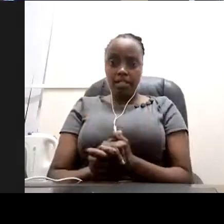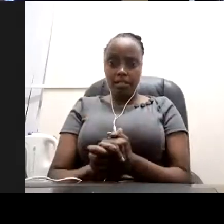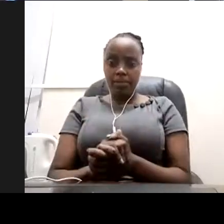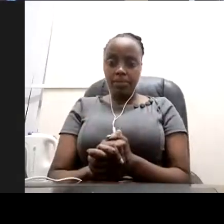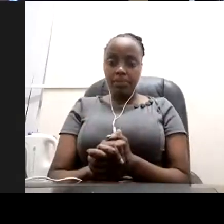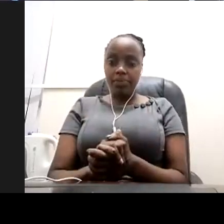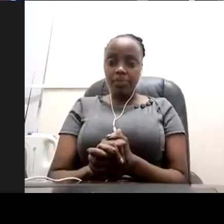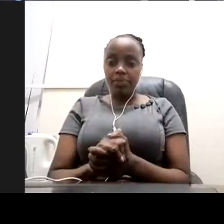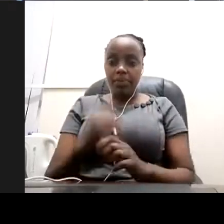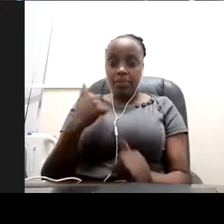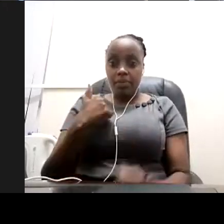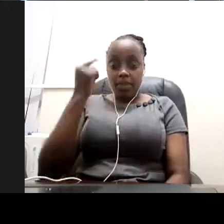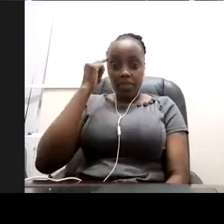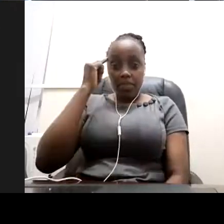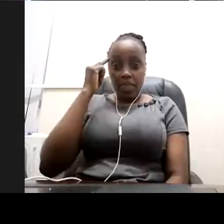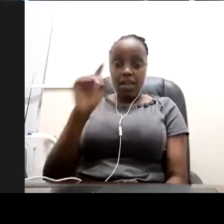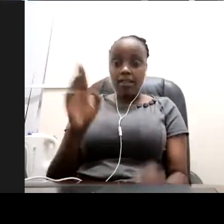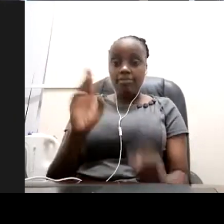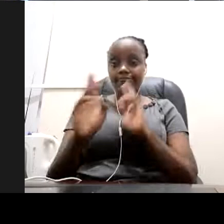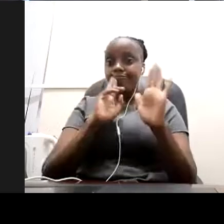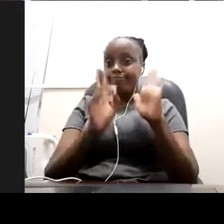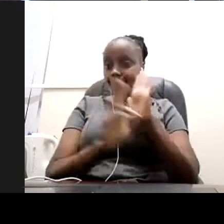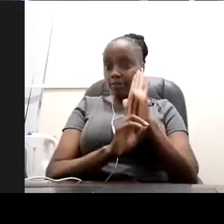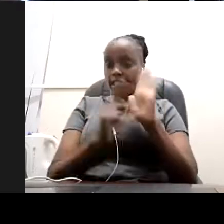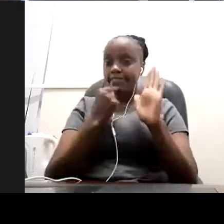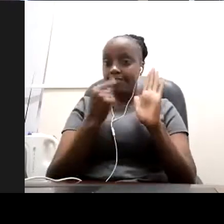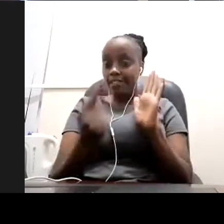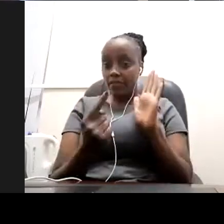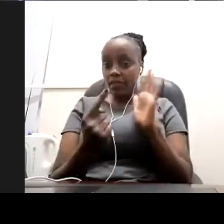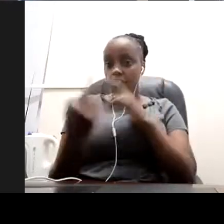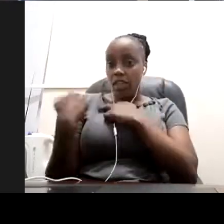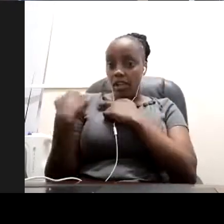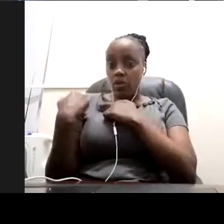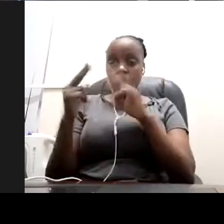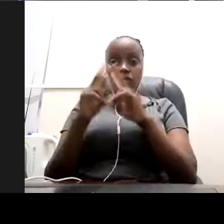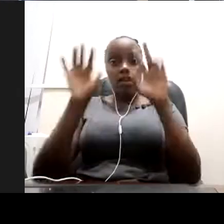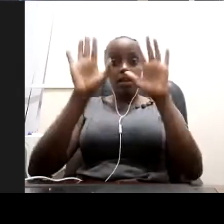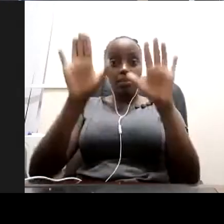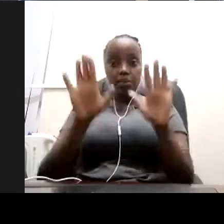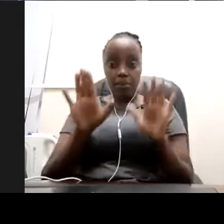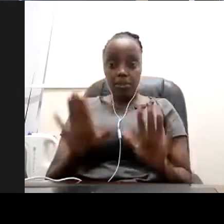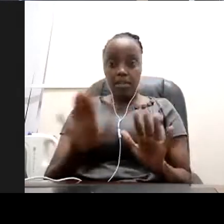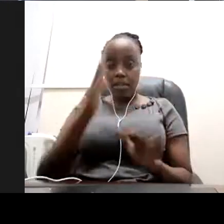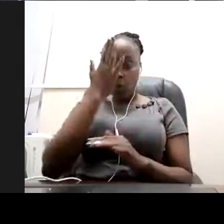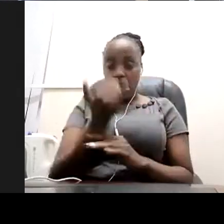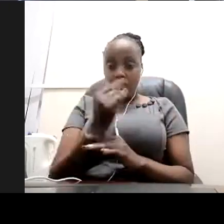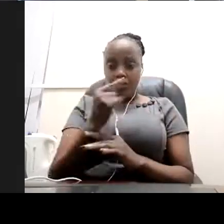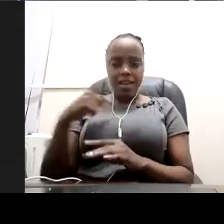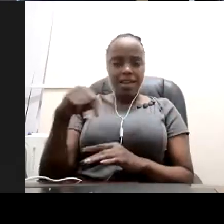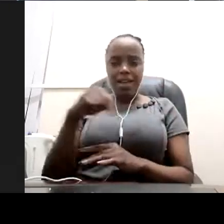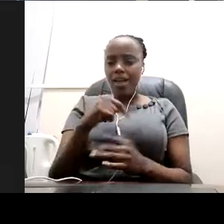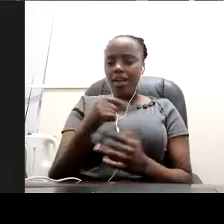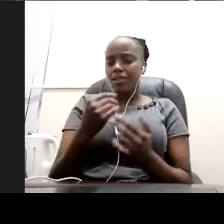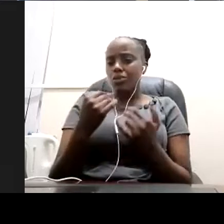I think this report mentioned that, I mean, the role is very important because we don't need to expect that governments can do